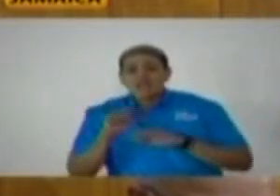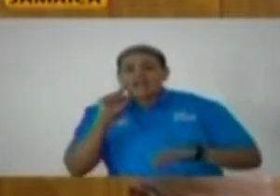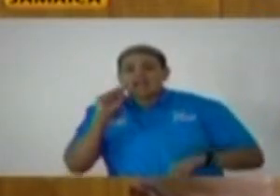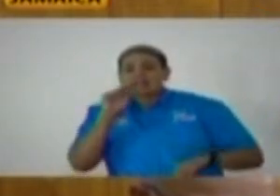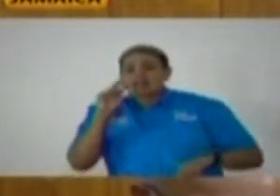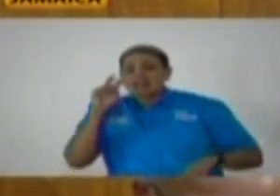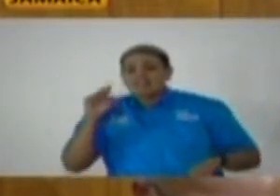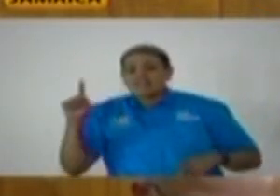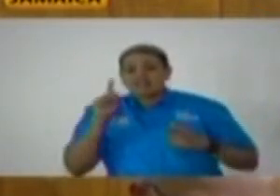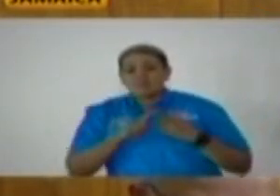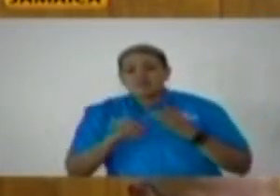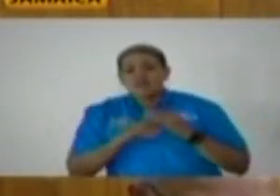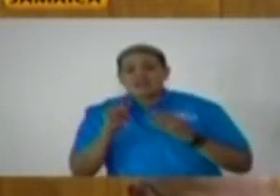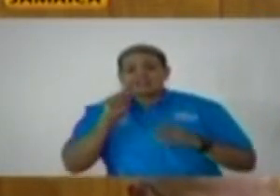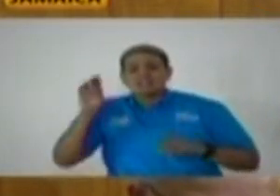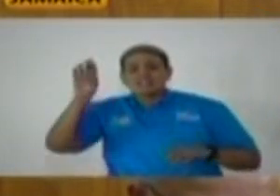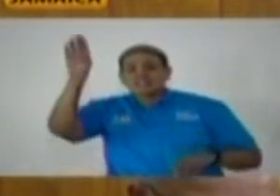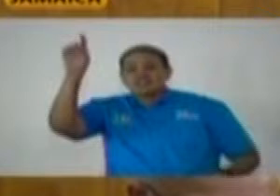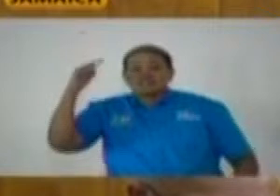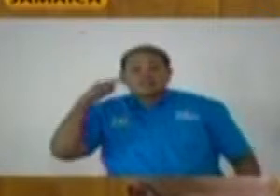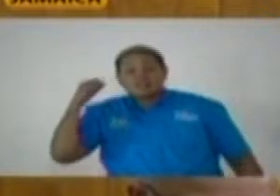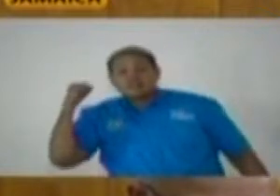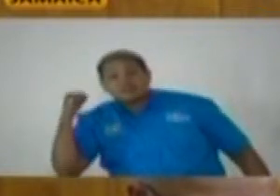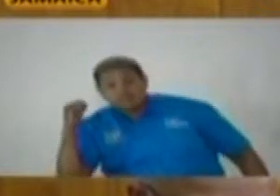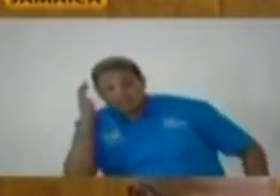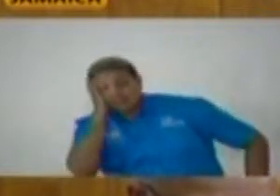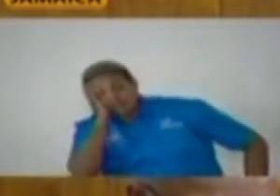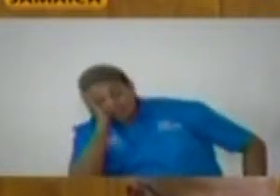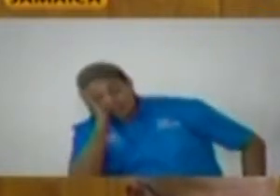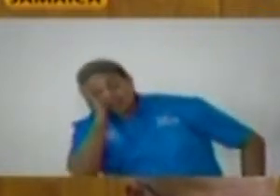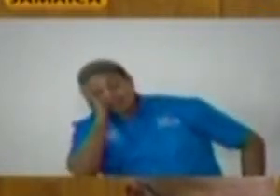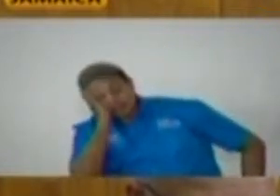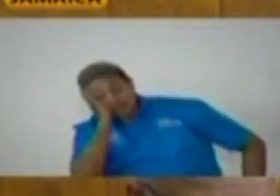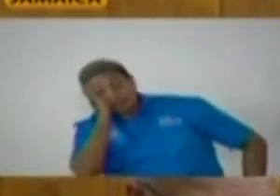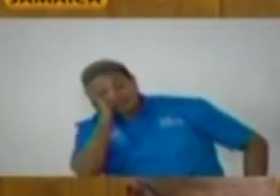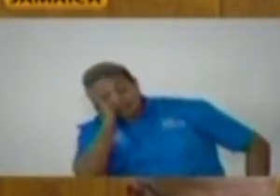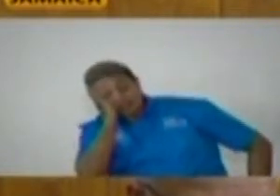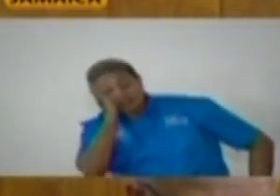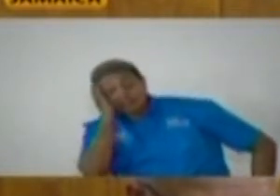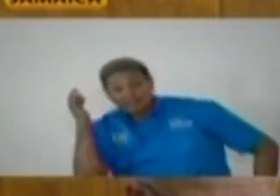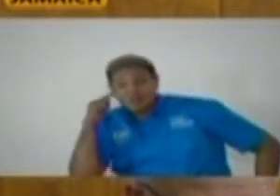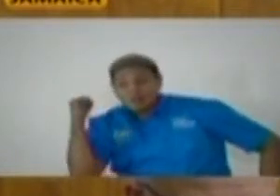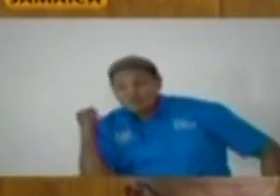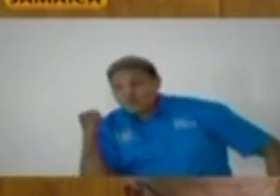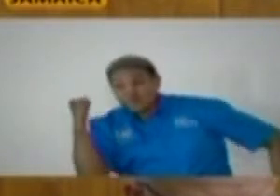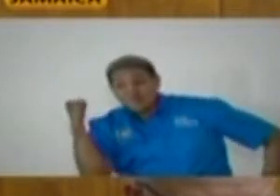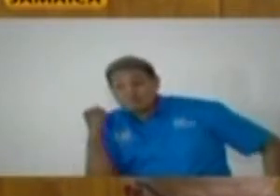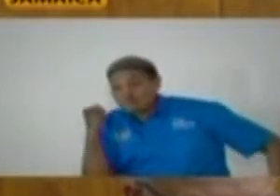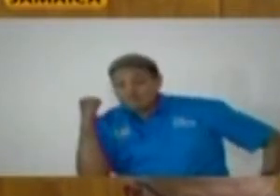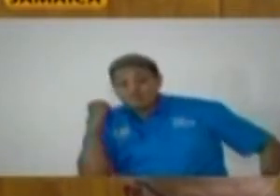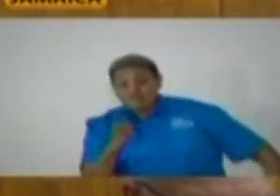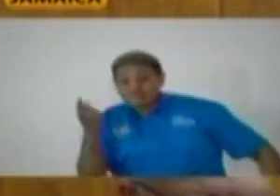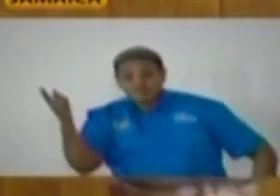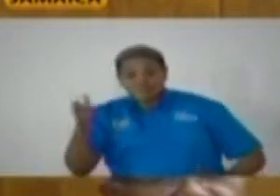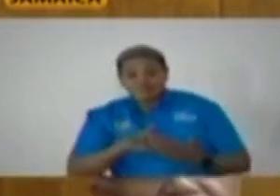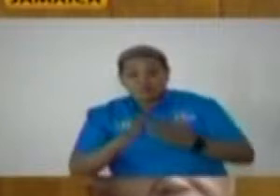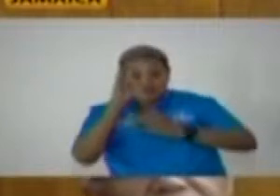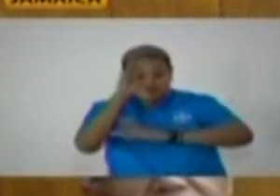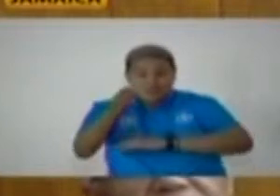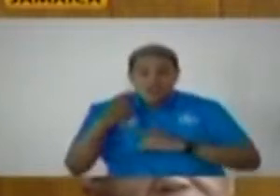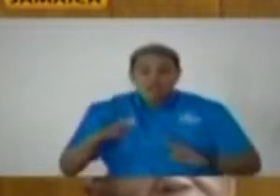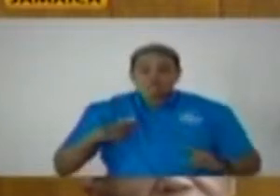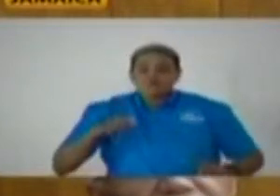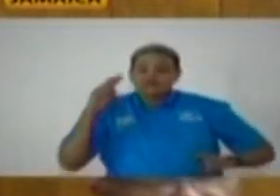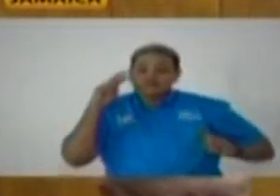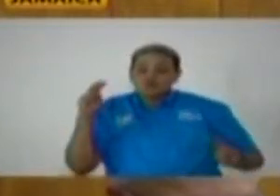Nannyville, and even up on the hills are not used to that kind of sound on every Friday and Saturday night. Right? So we have to